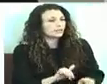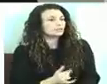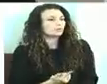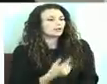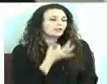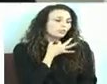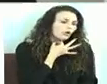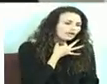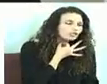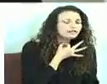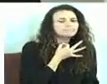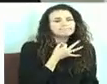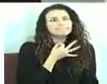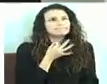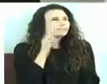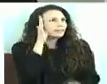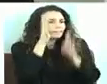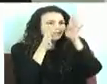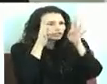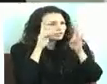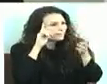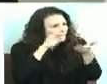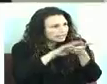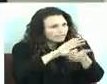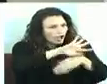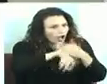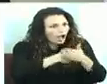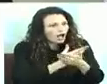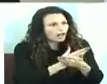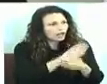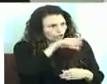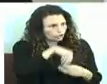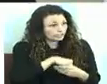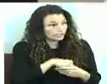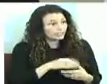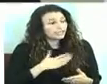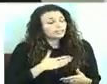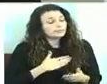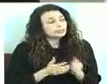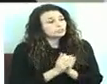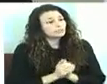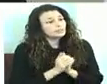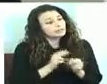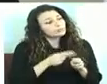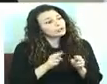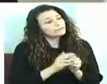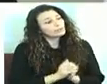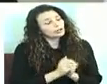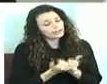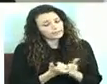wonder, imagination, and belief come into play. Please join me in a brief moment of prayer.